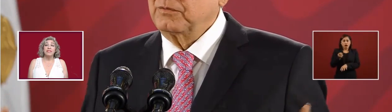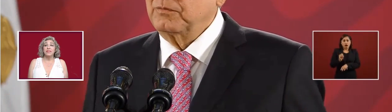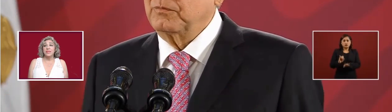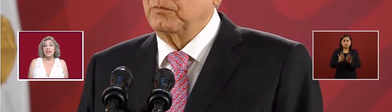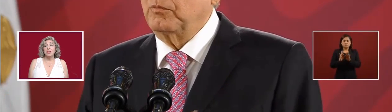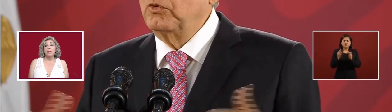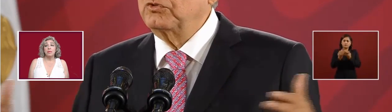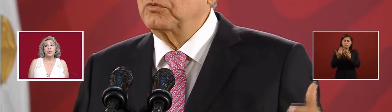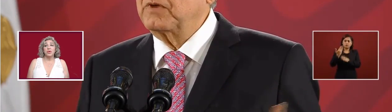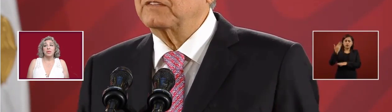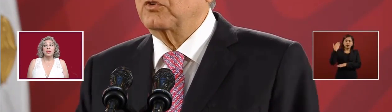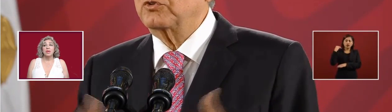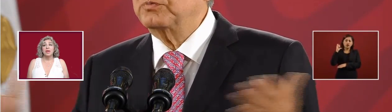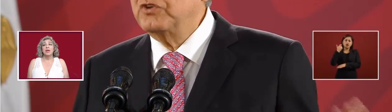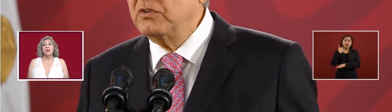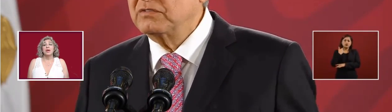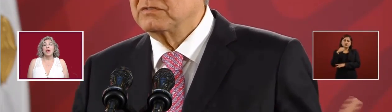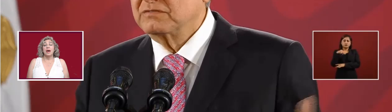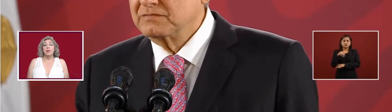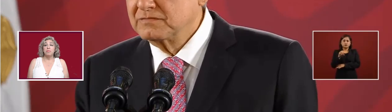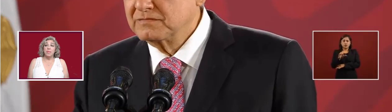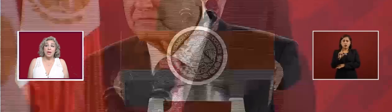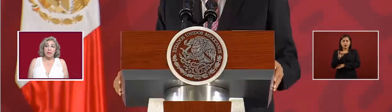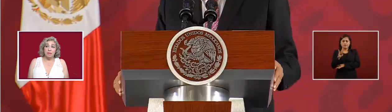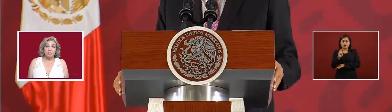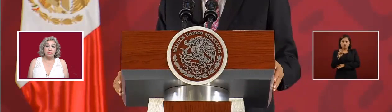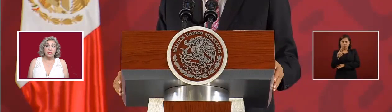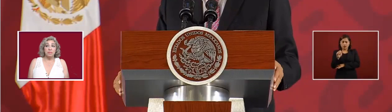incentive of the neoliberal uh,